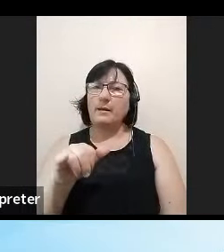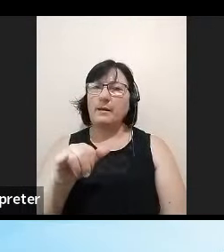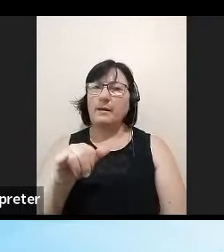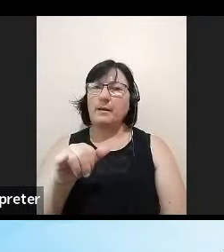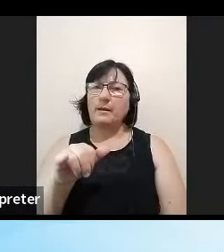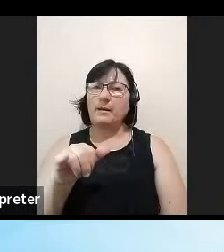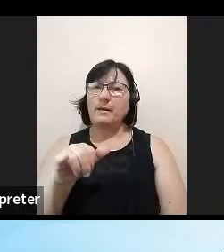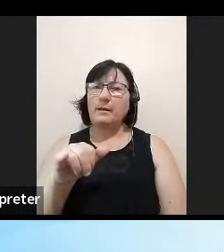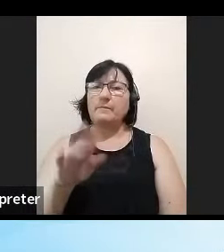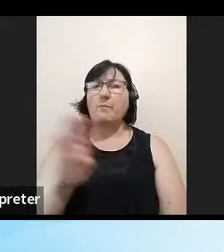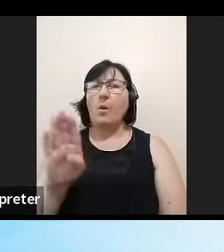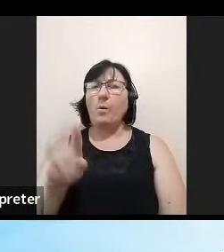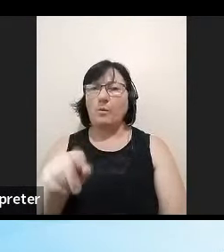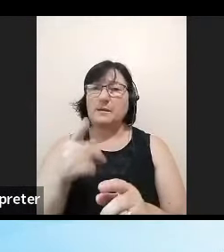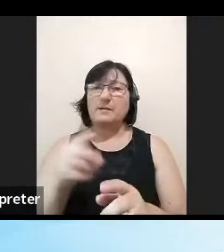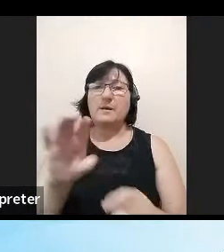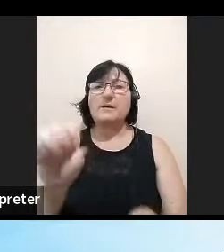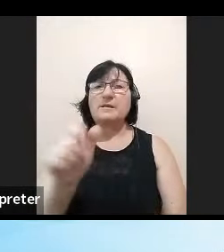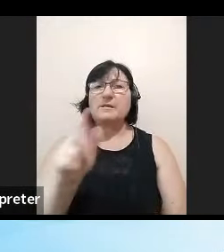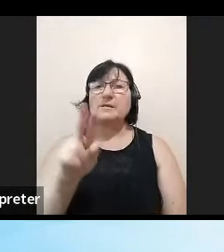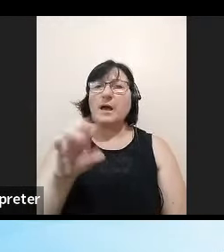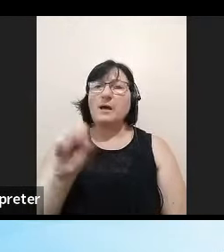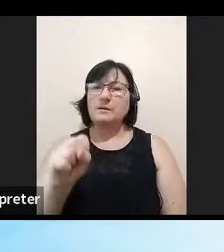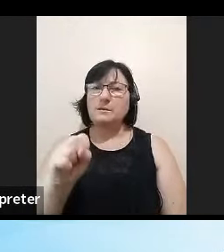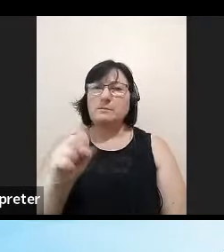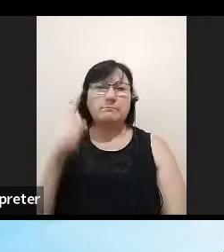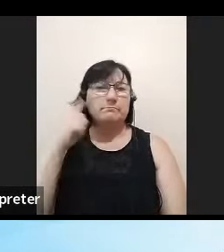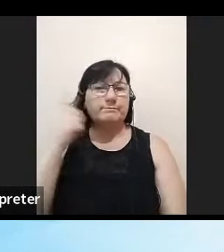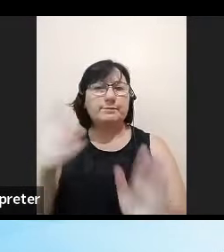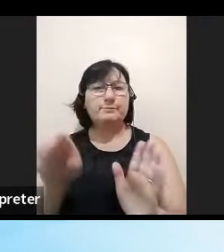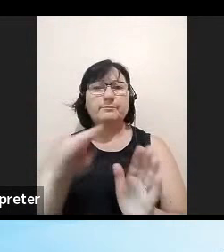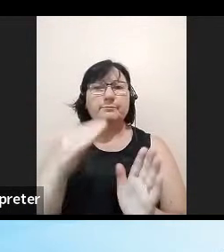philosophy. So the program is designed as per that